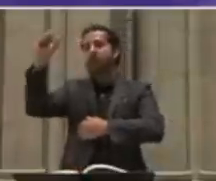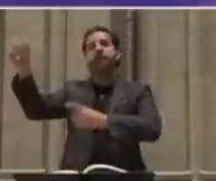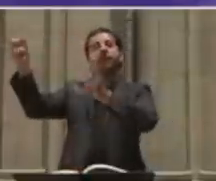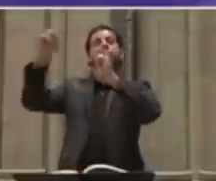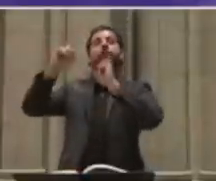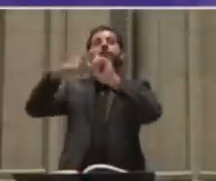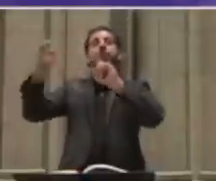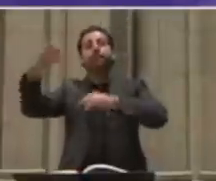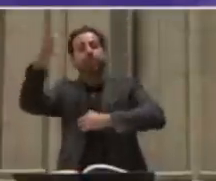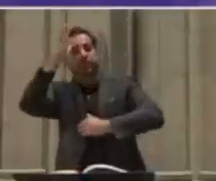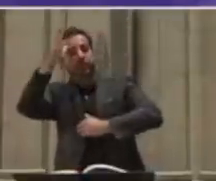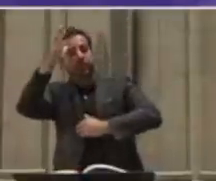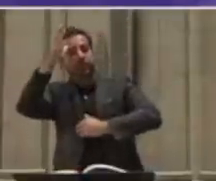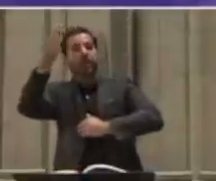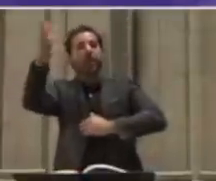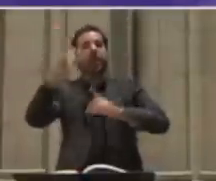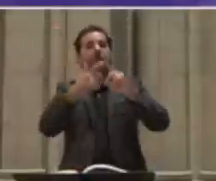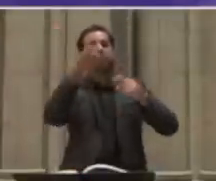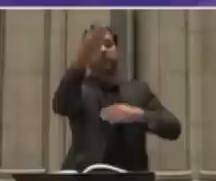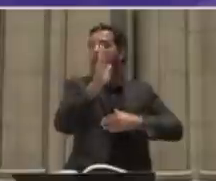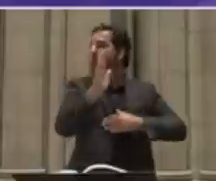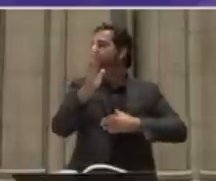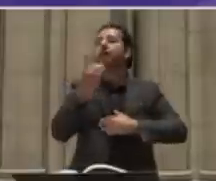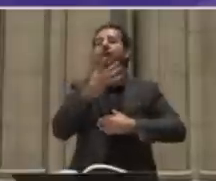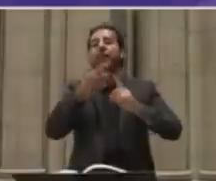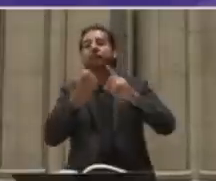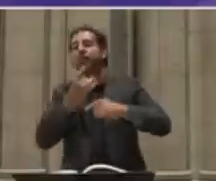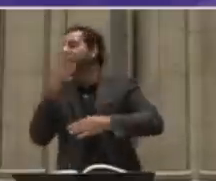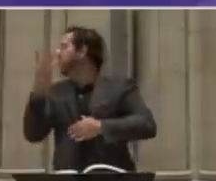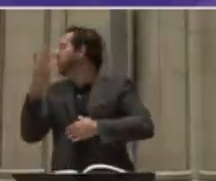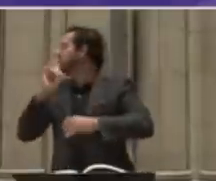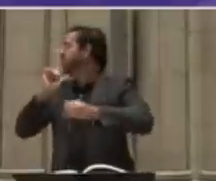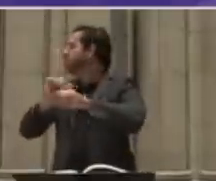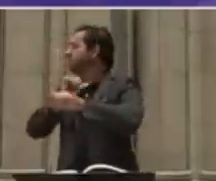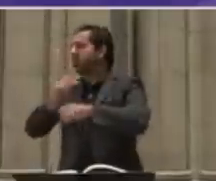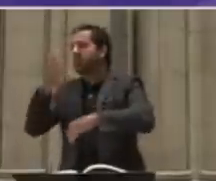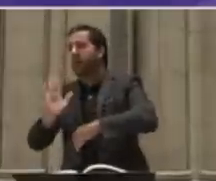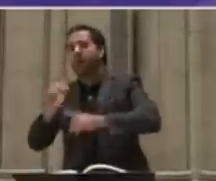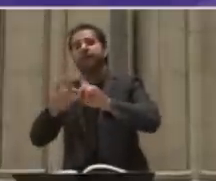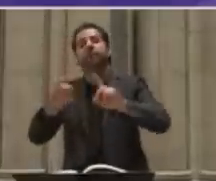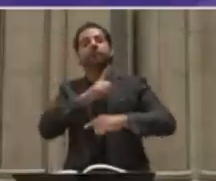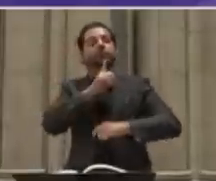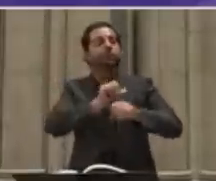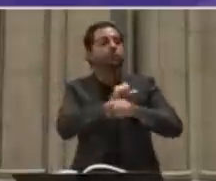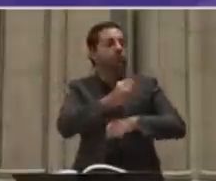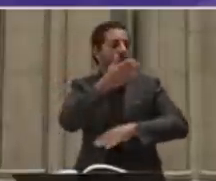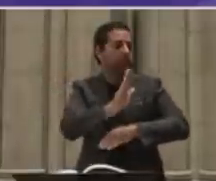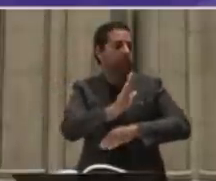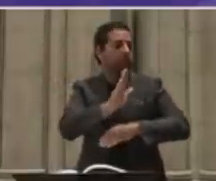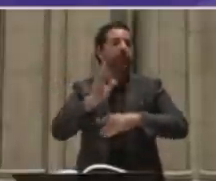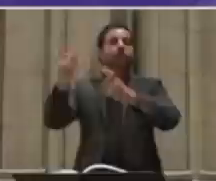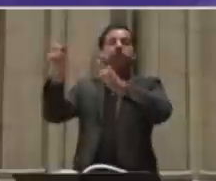begotten of the Father, God from God, light from light, true God from true God,